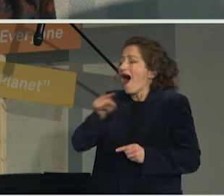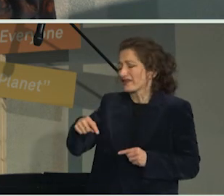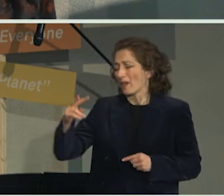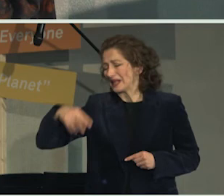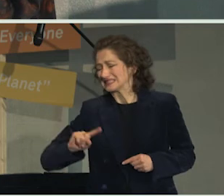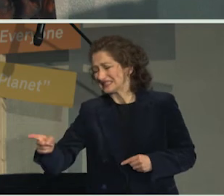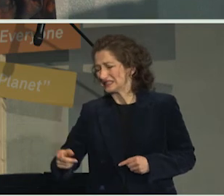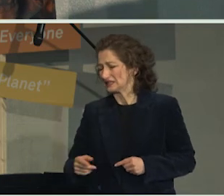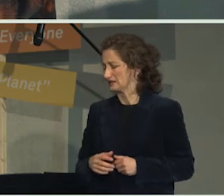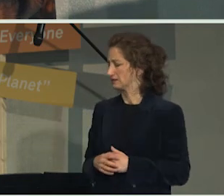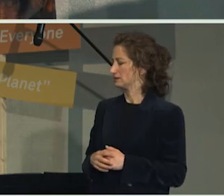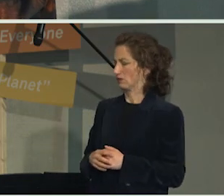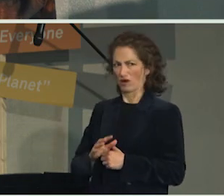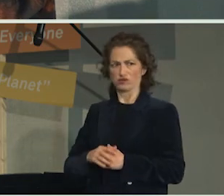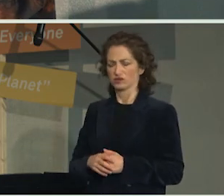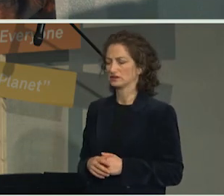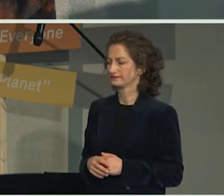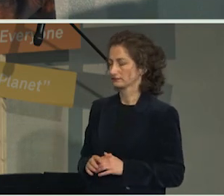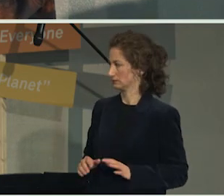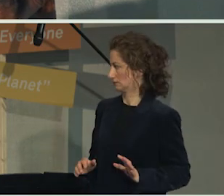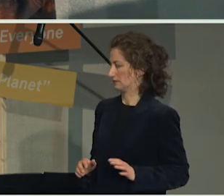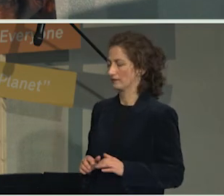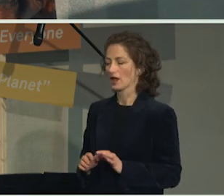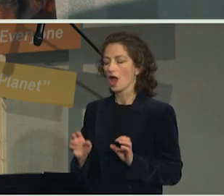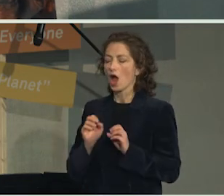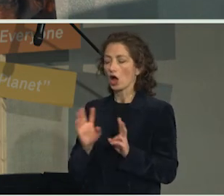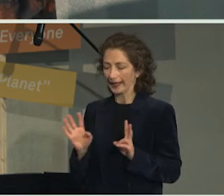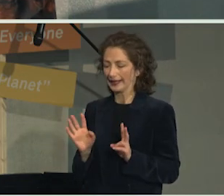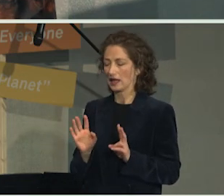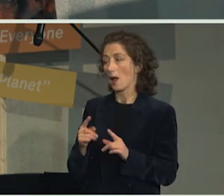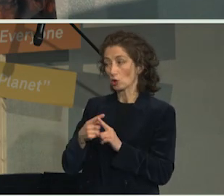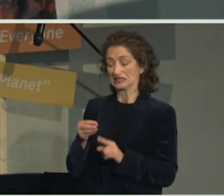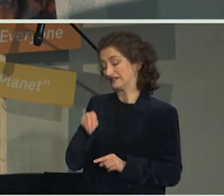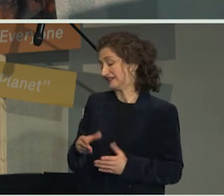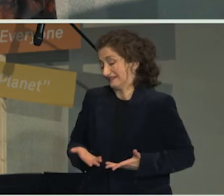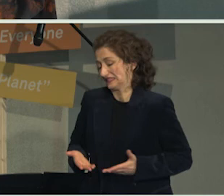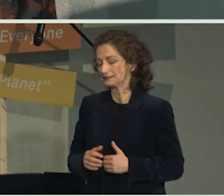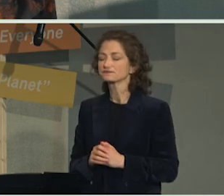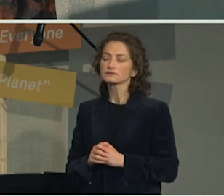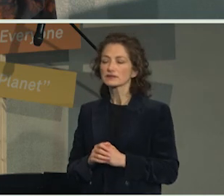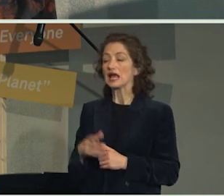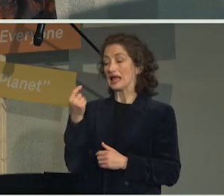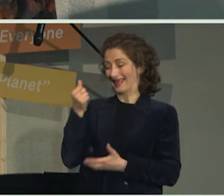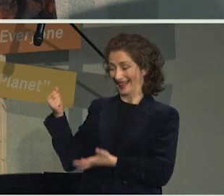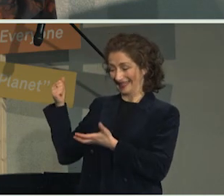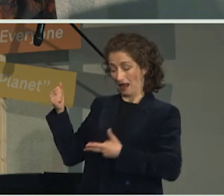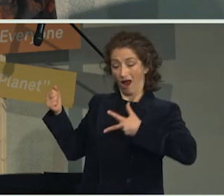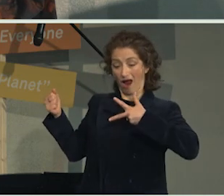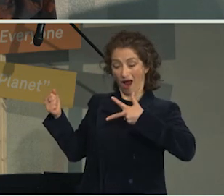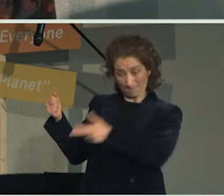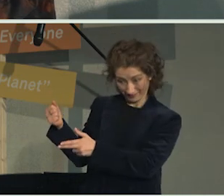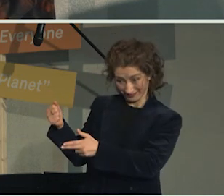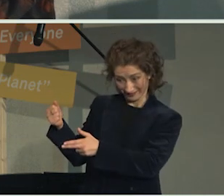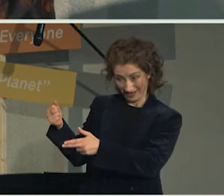boxes? Okay, on a positive note, the budget rearrangement will enable us to increase